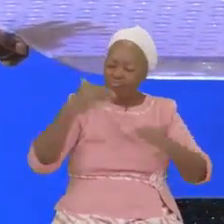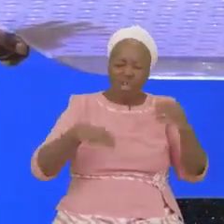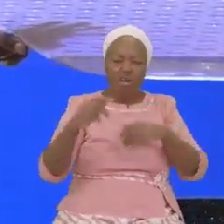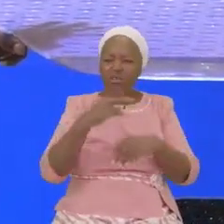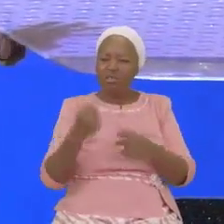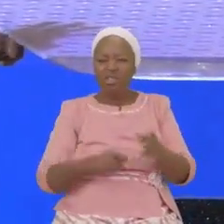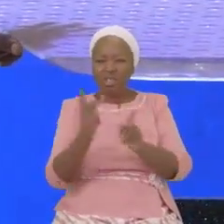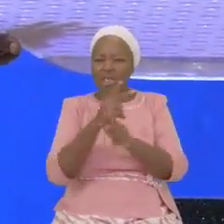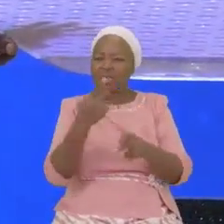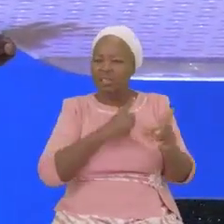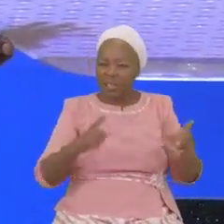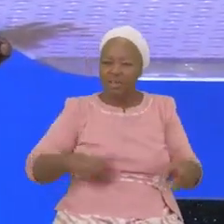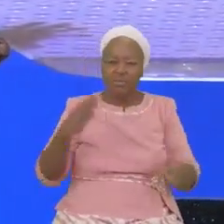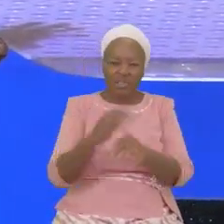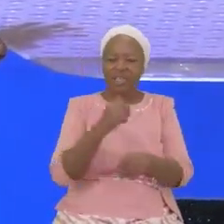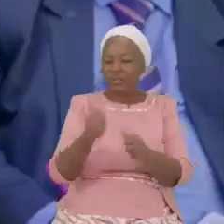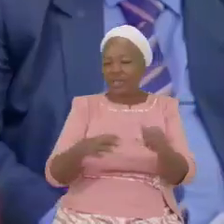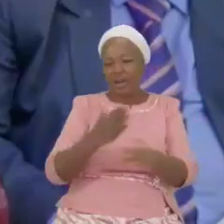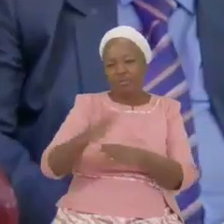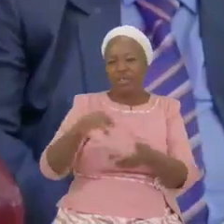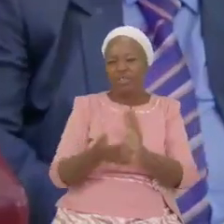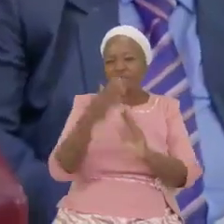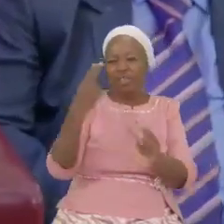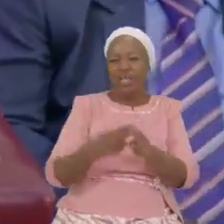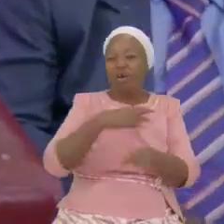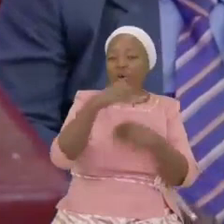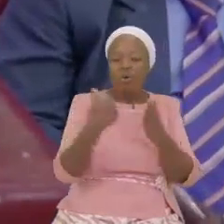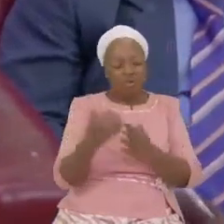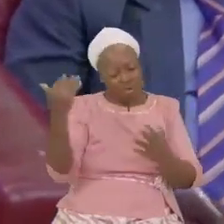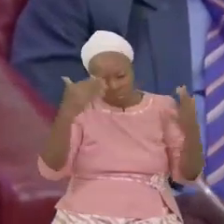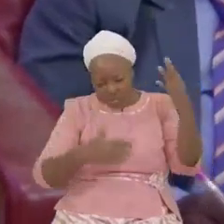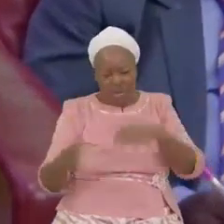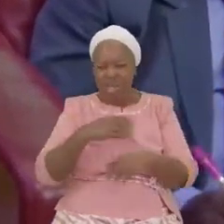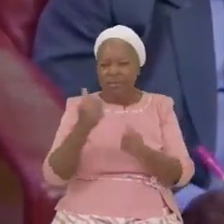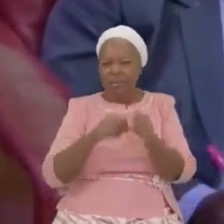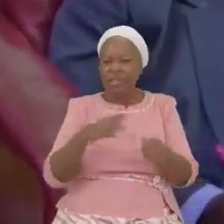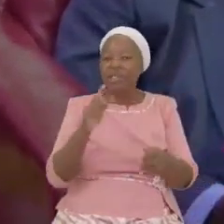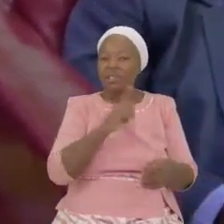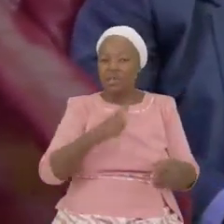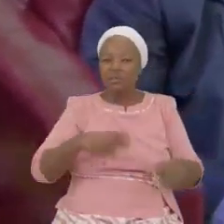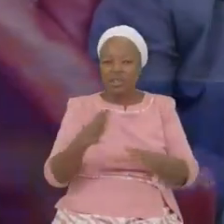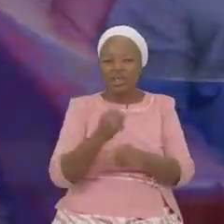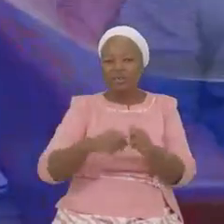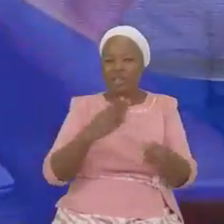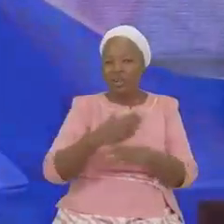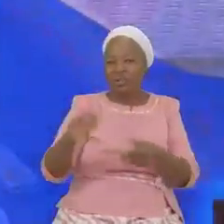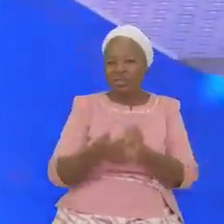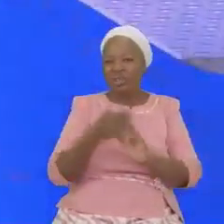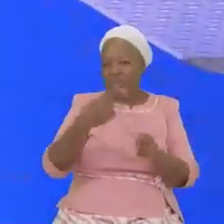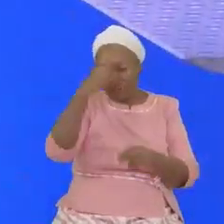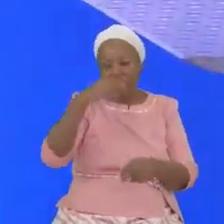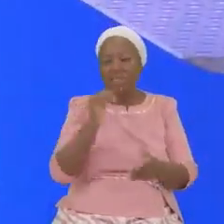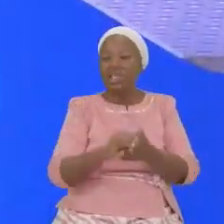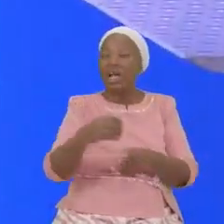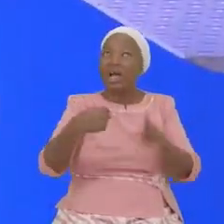care, the Lord will take everything away. All the worry, the Lord will take everything away, because he says, I